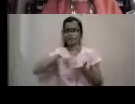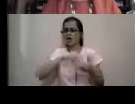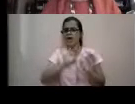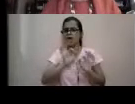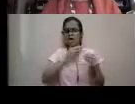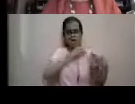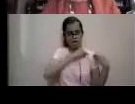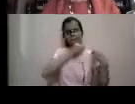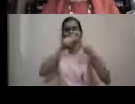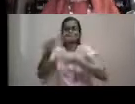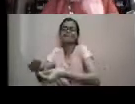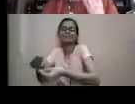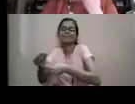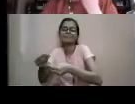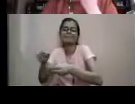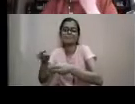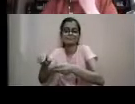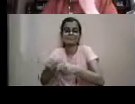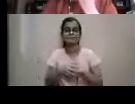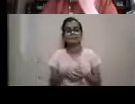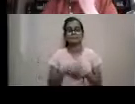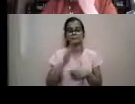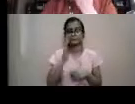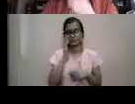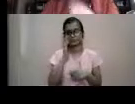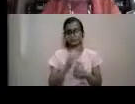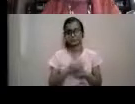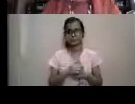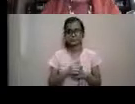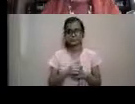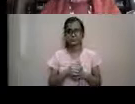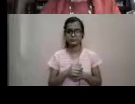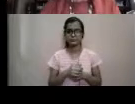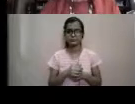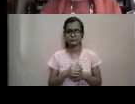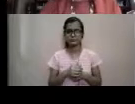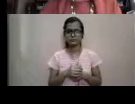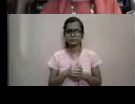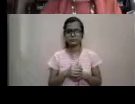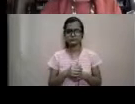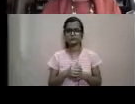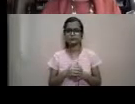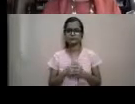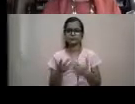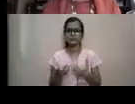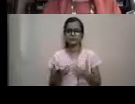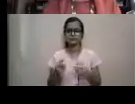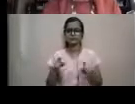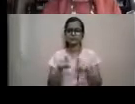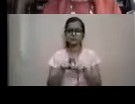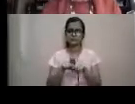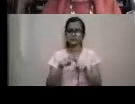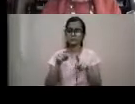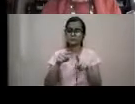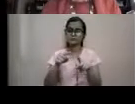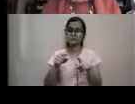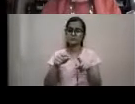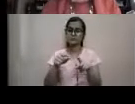in other dependency relations. This nesting or linking of dependencies